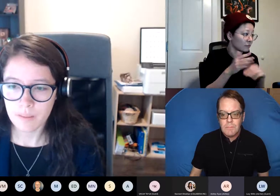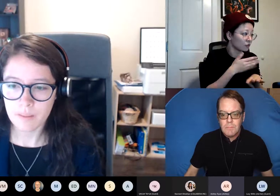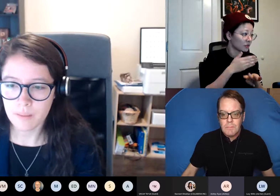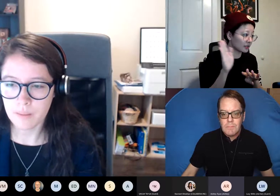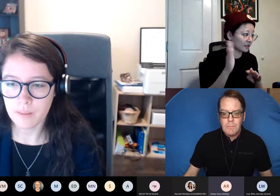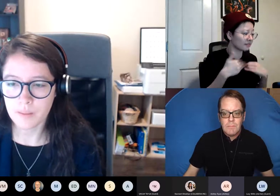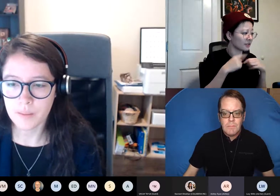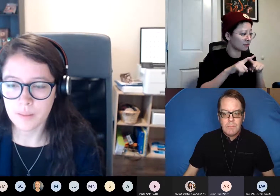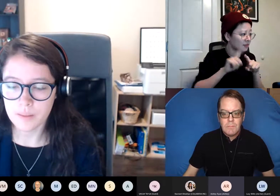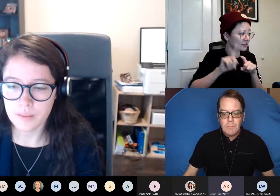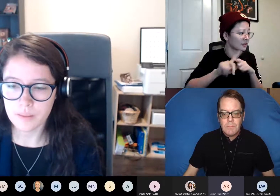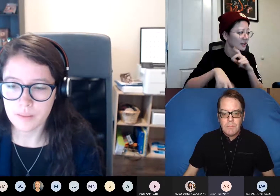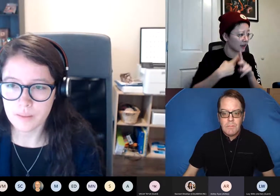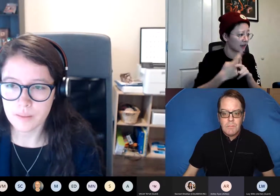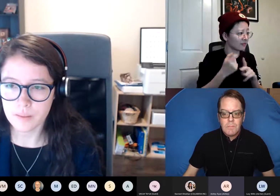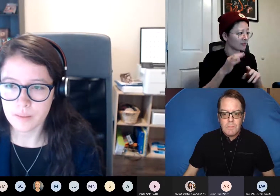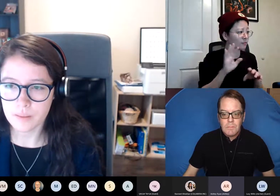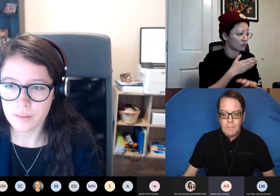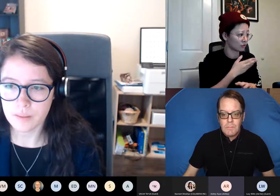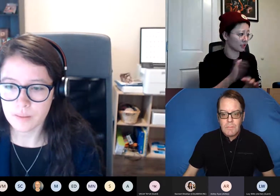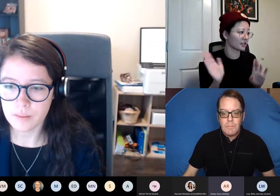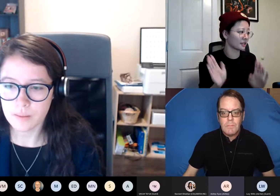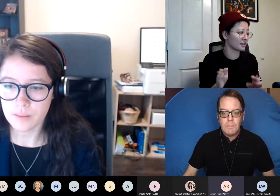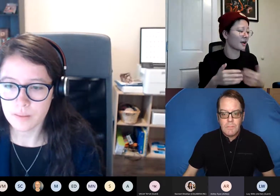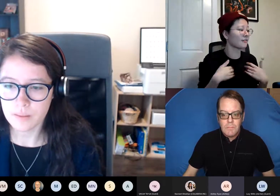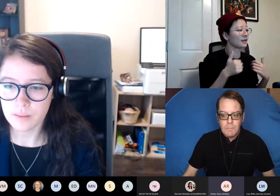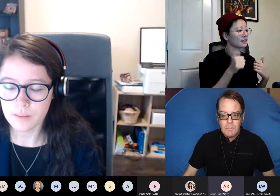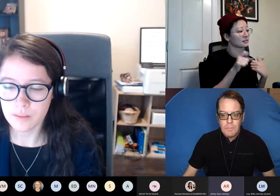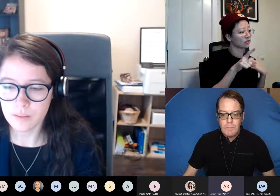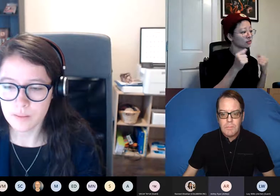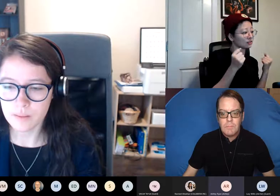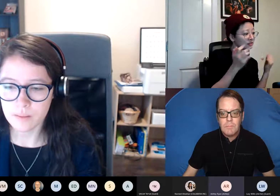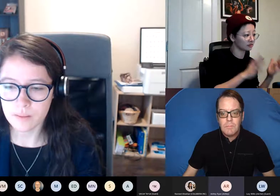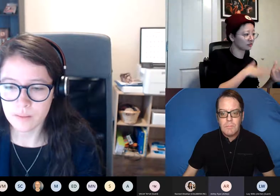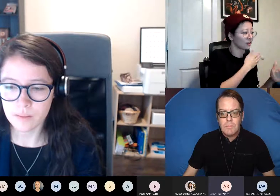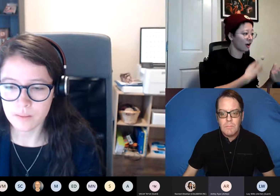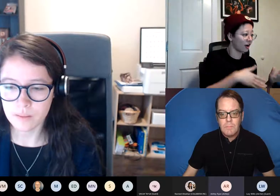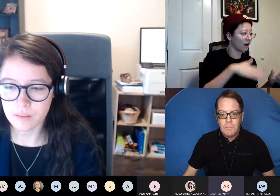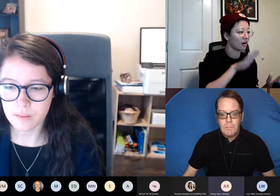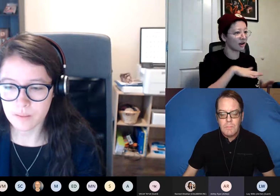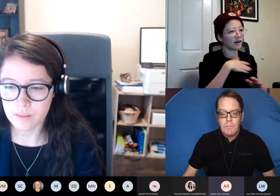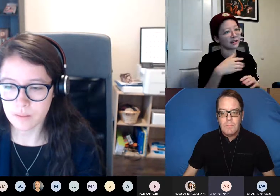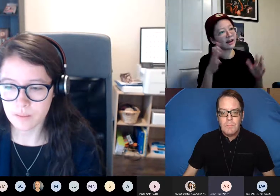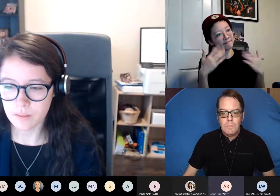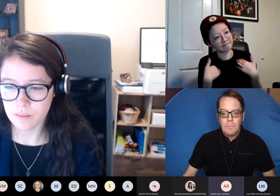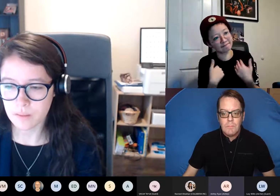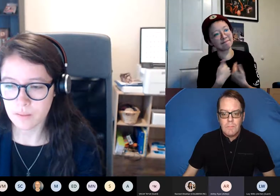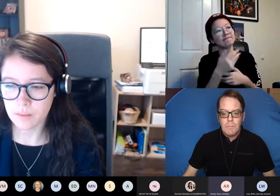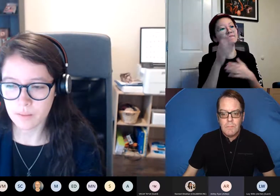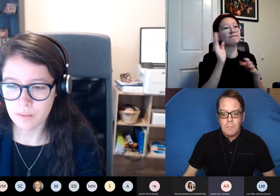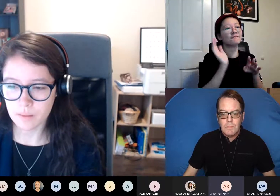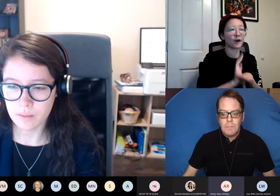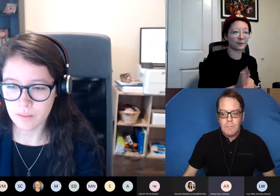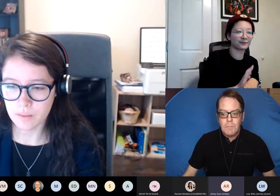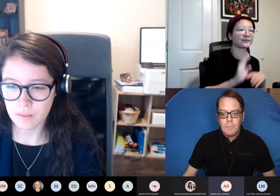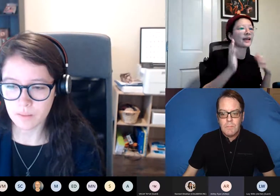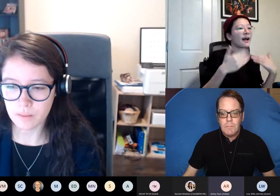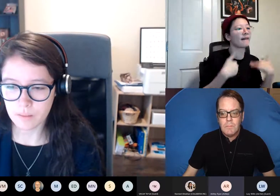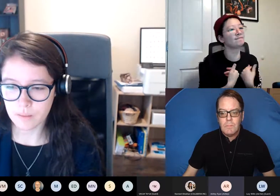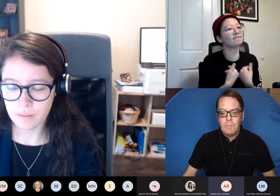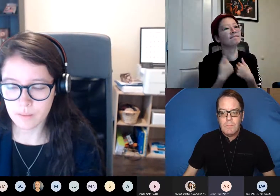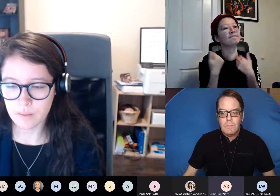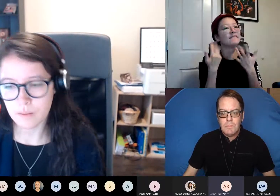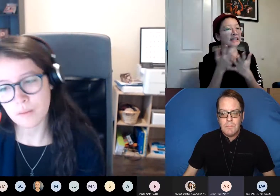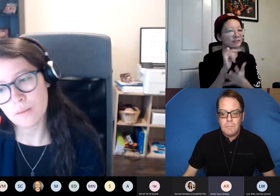that's actually false. Within the deaf community, we do have different forms of music. We also have different forms of art. We